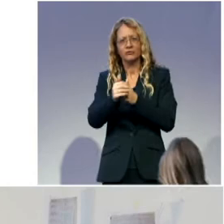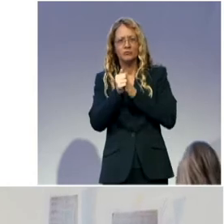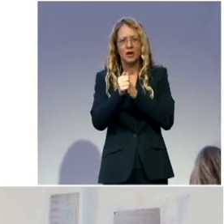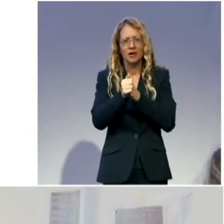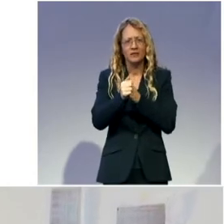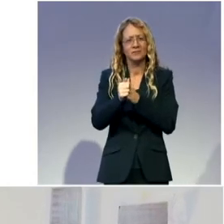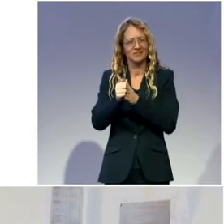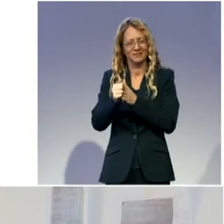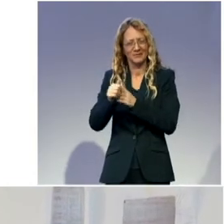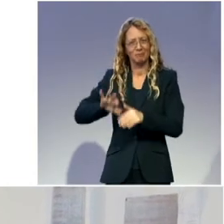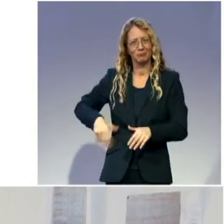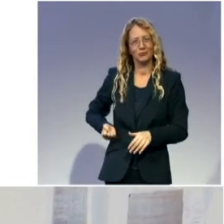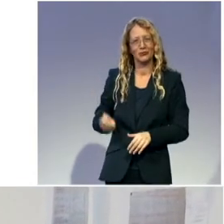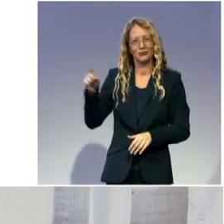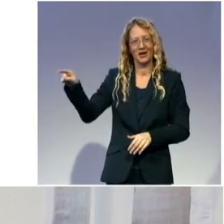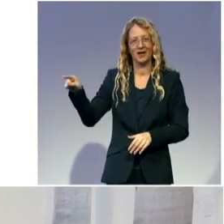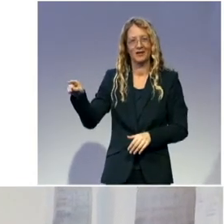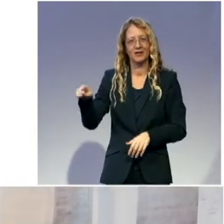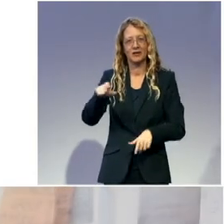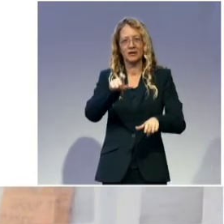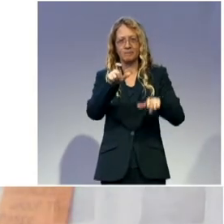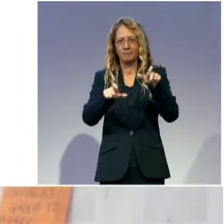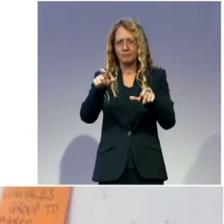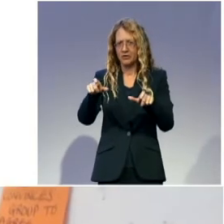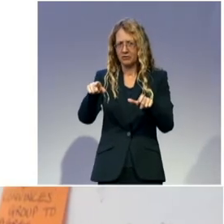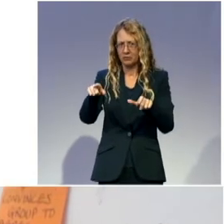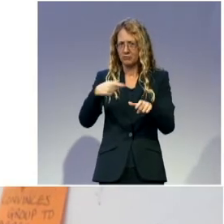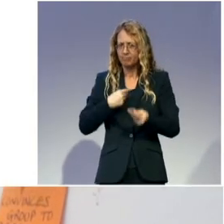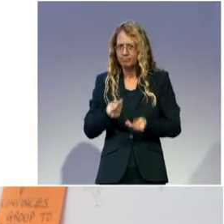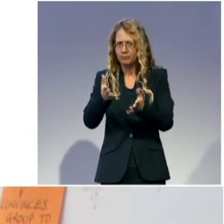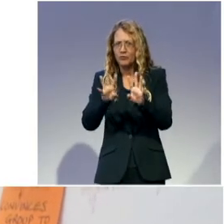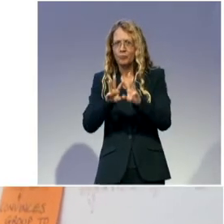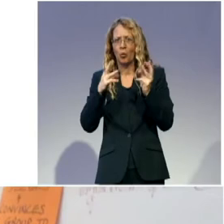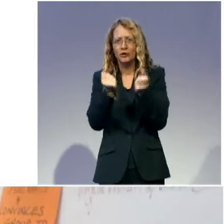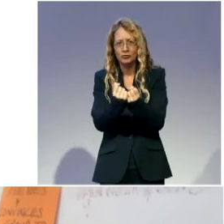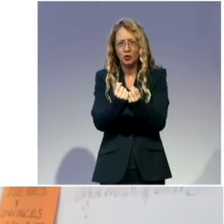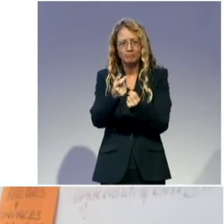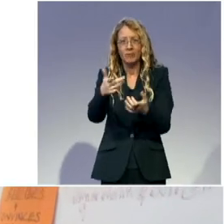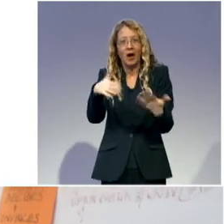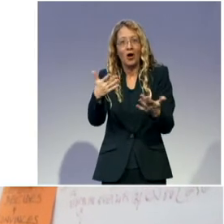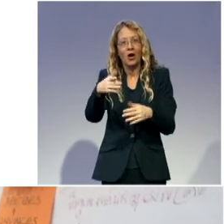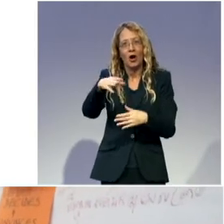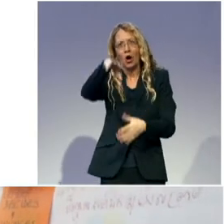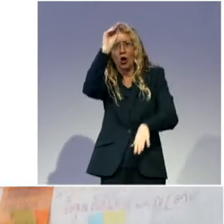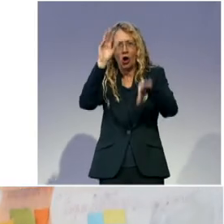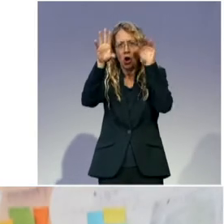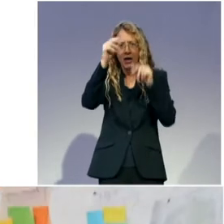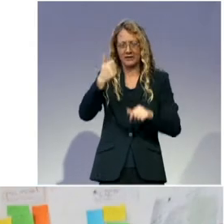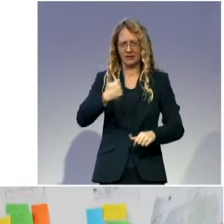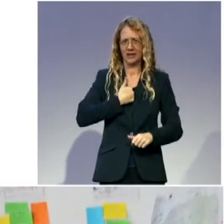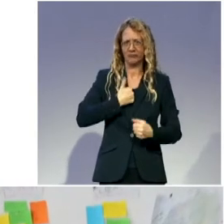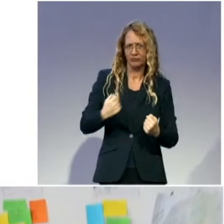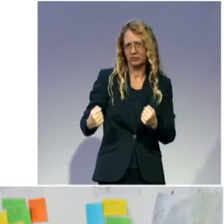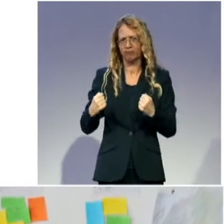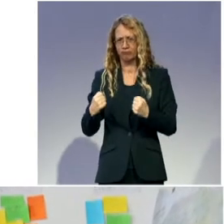Participants attend workshops where they learn to self-advocate and empower others, after which they implement and run